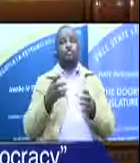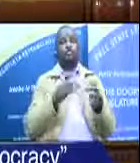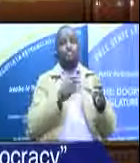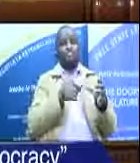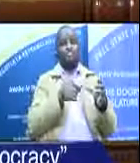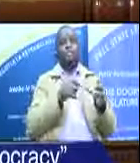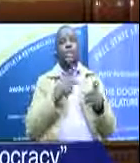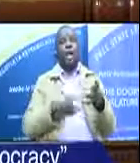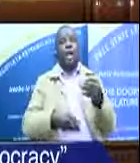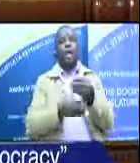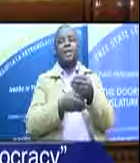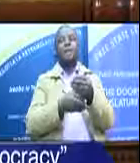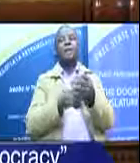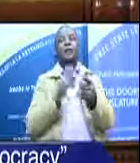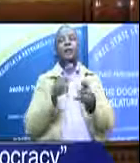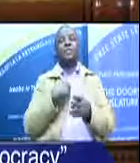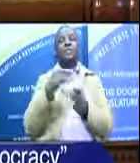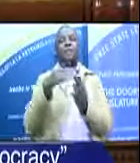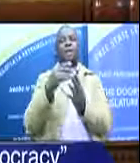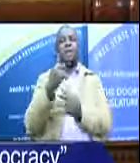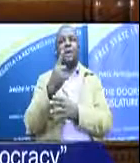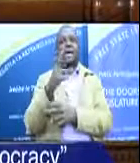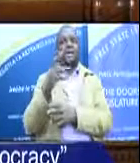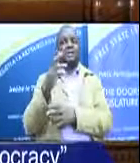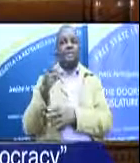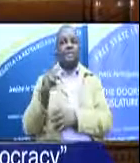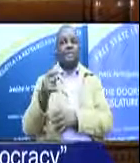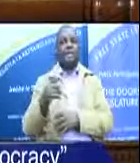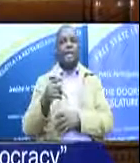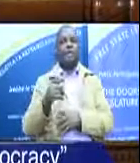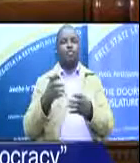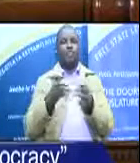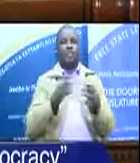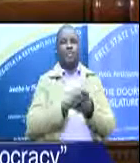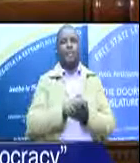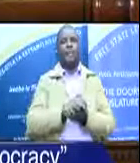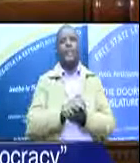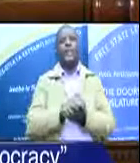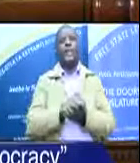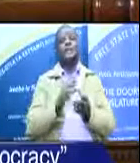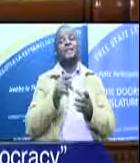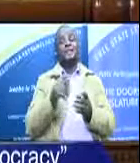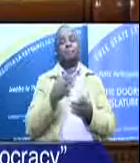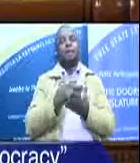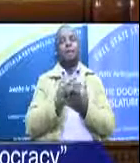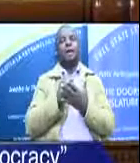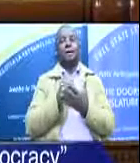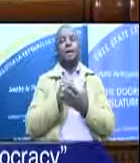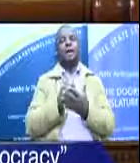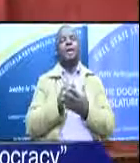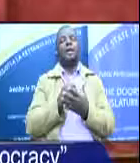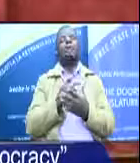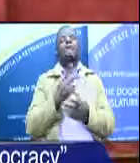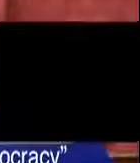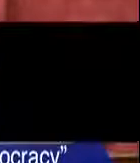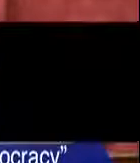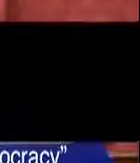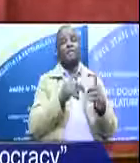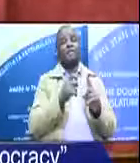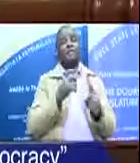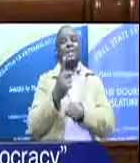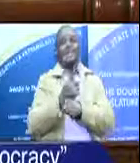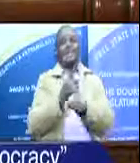ho fihla ho tse 175. Sena se tla etsa bonnete ba hore dihlopha tse mabatoweng